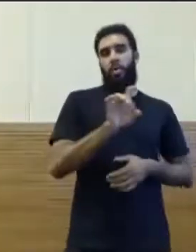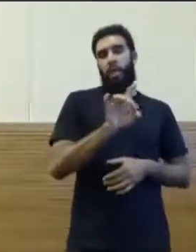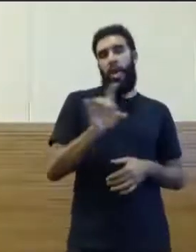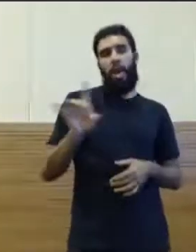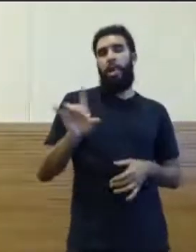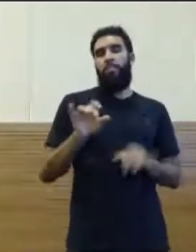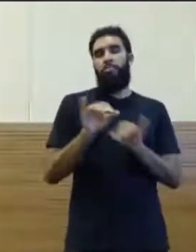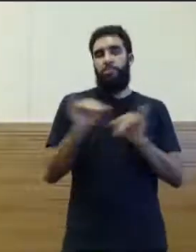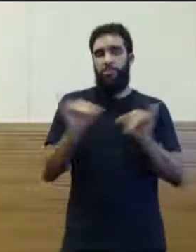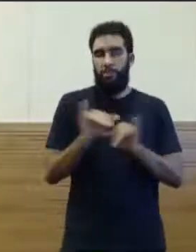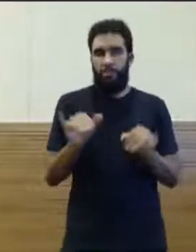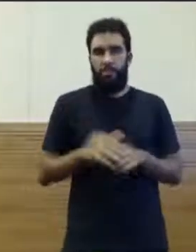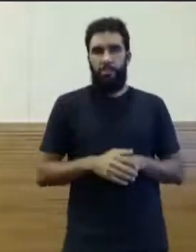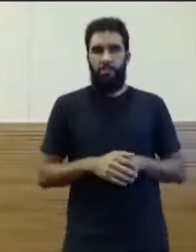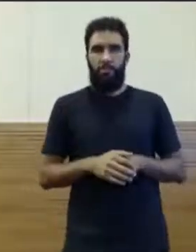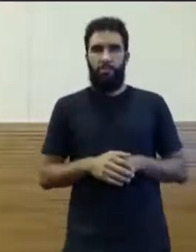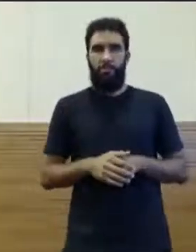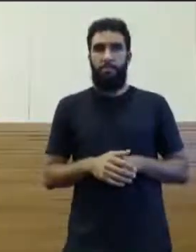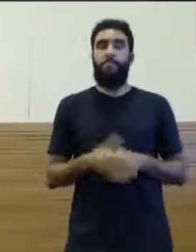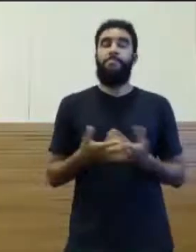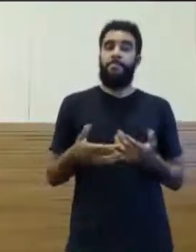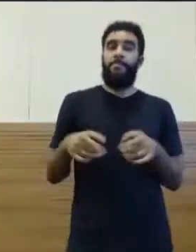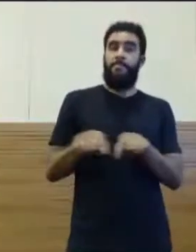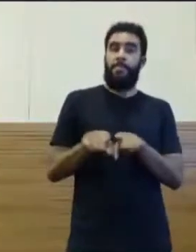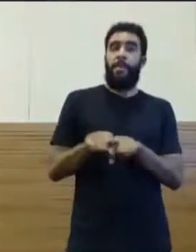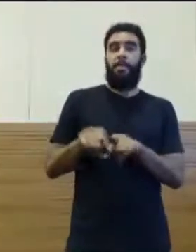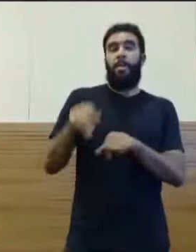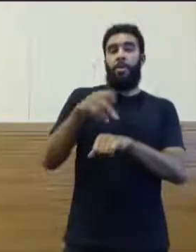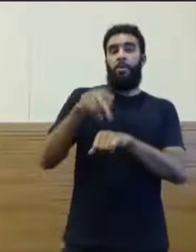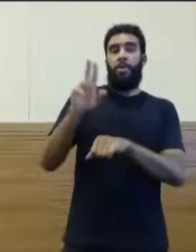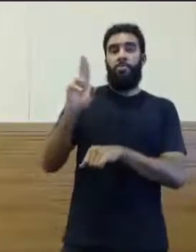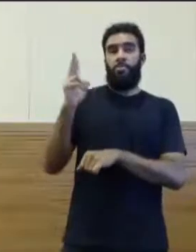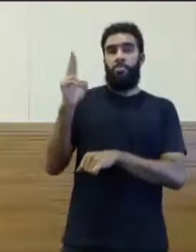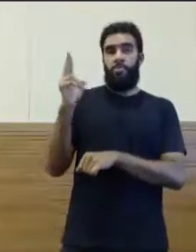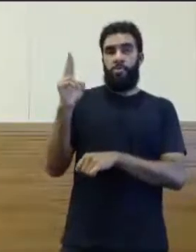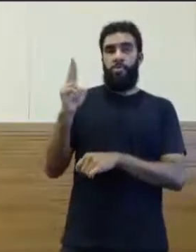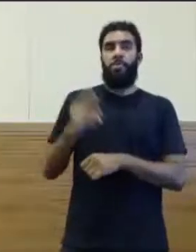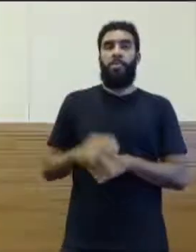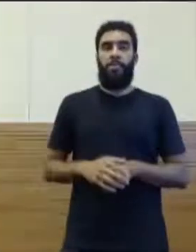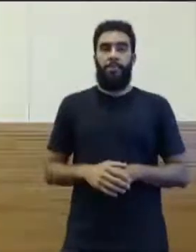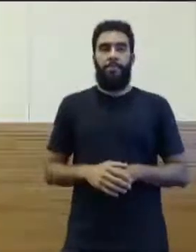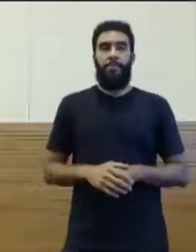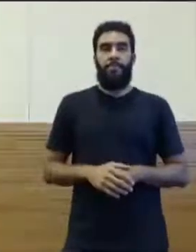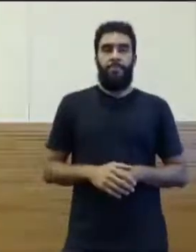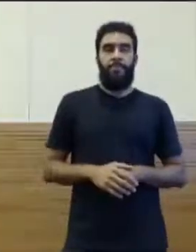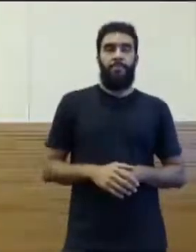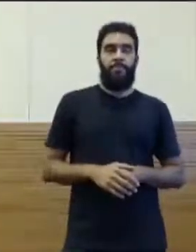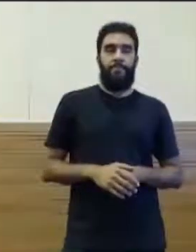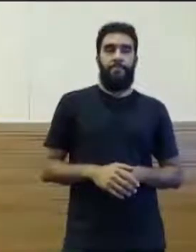of the messages. And thankfully,